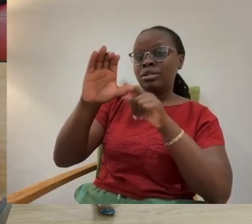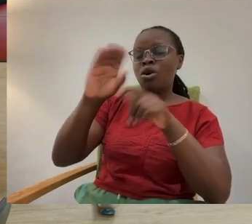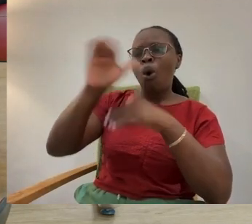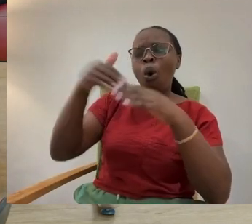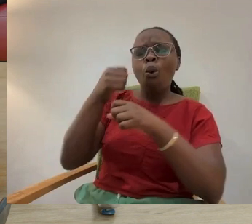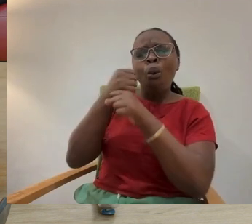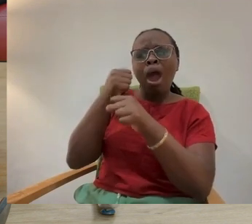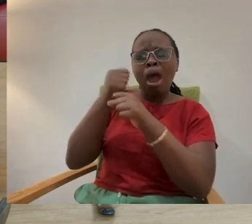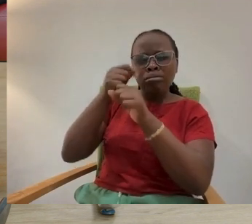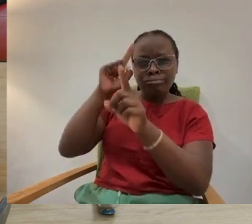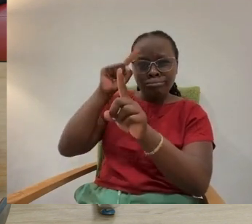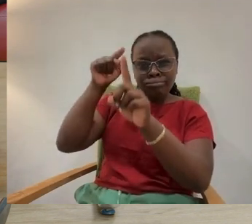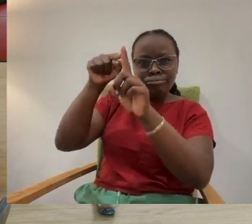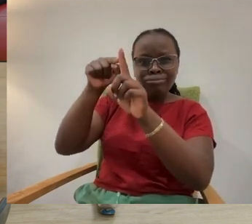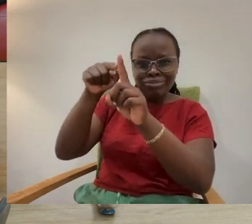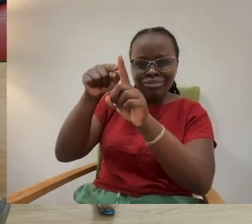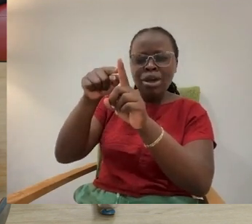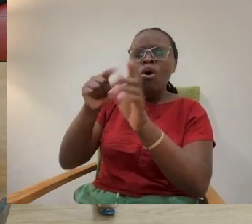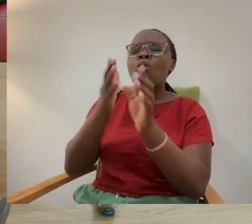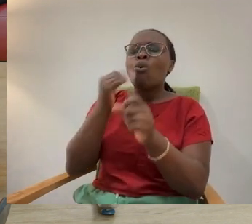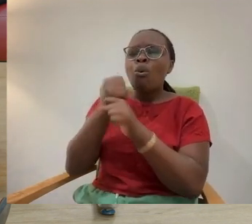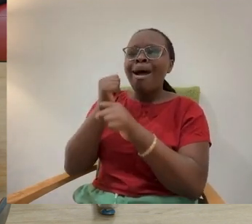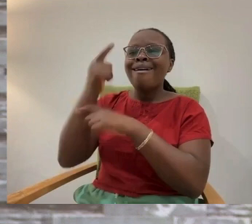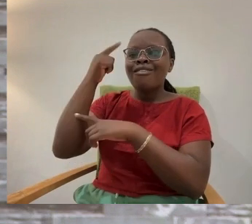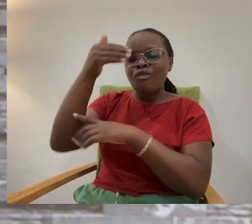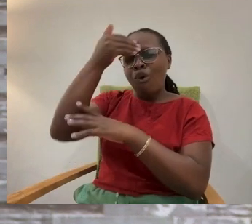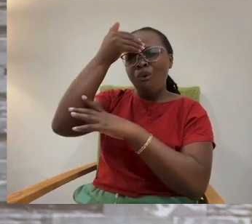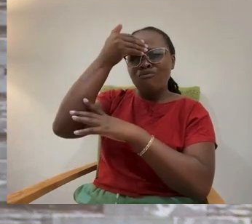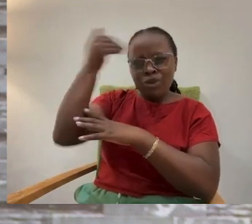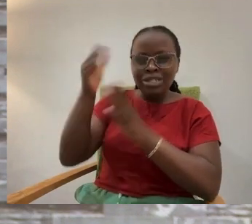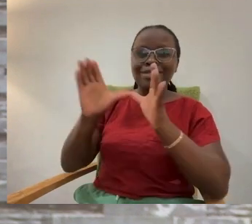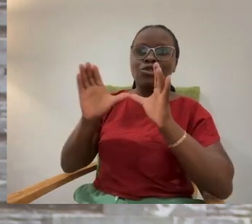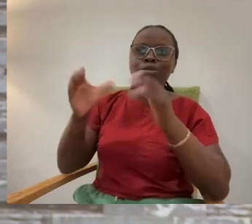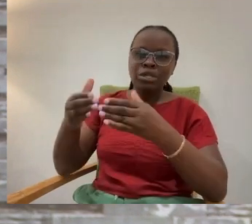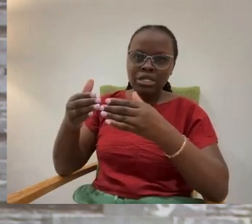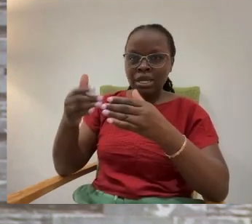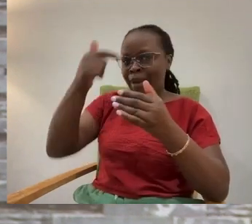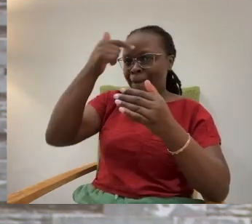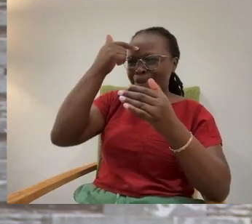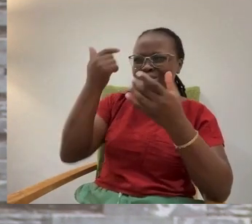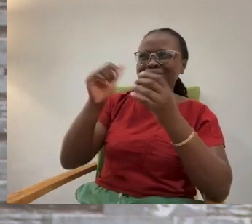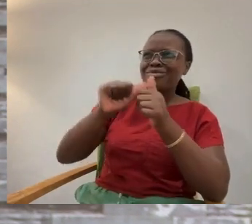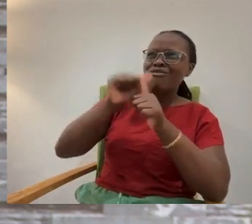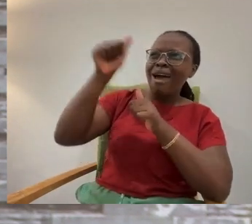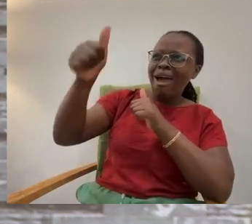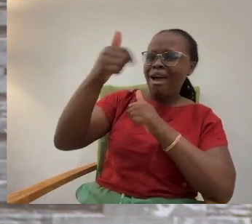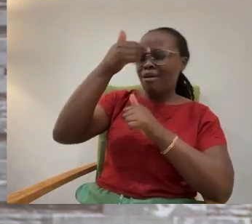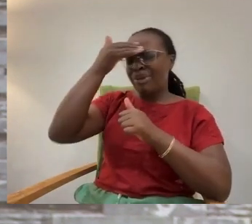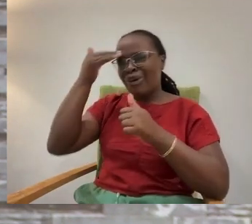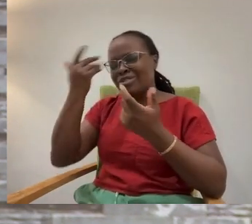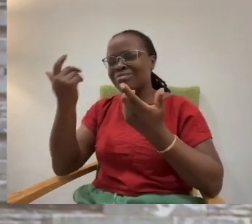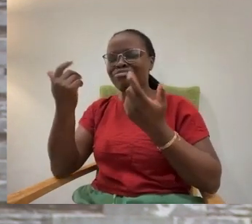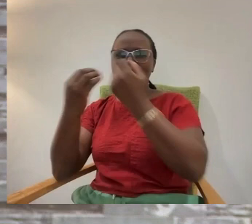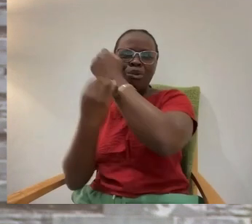reaching the most forgotten ones or the last mile children because of geographical reason or other reasons,